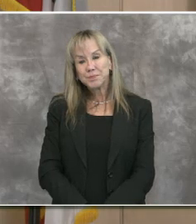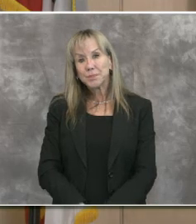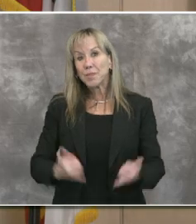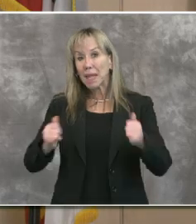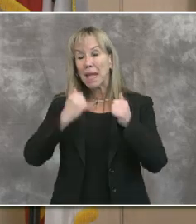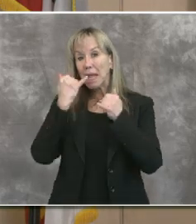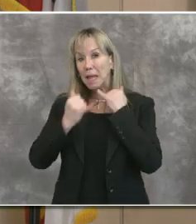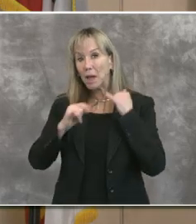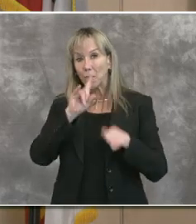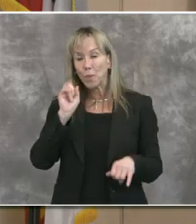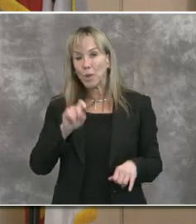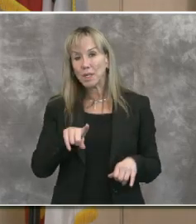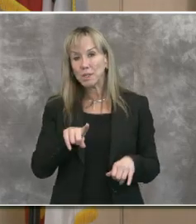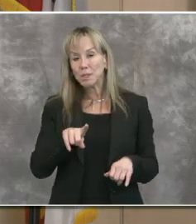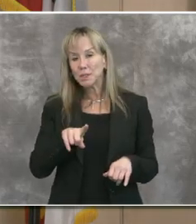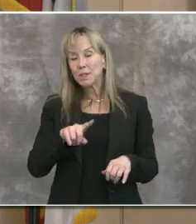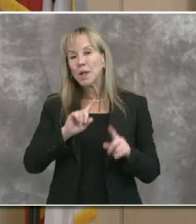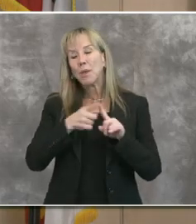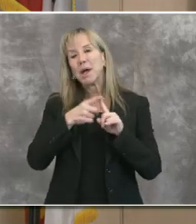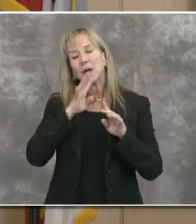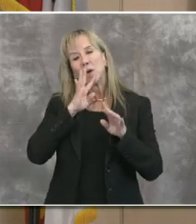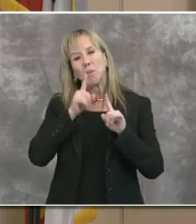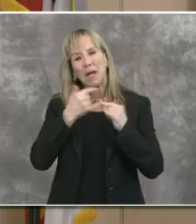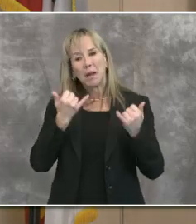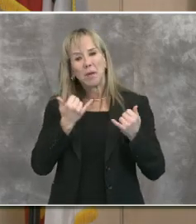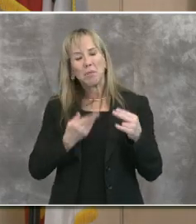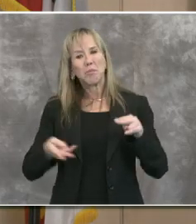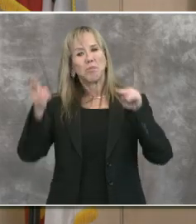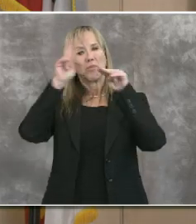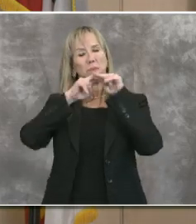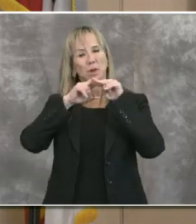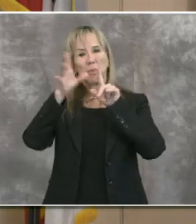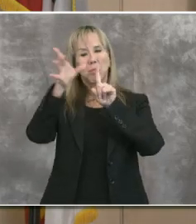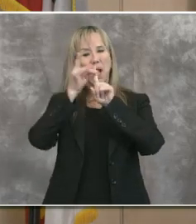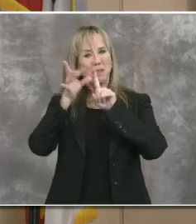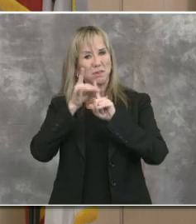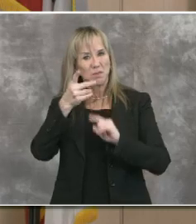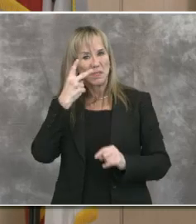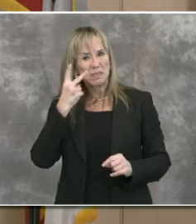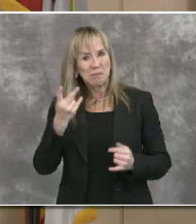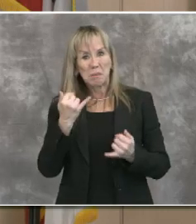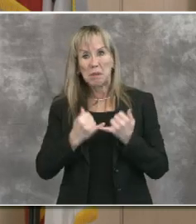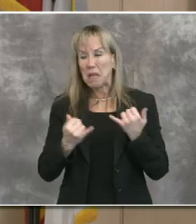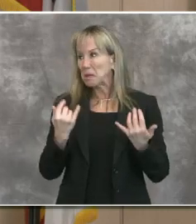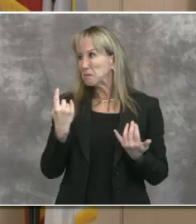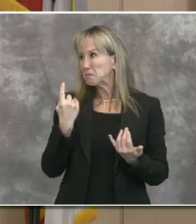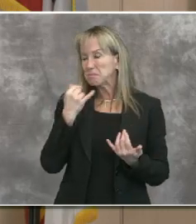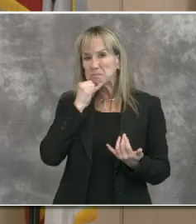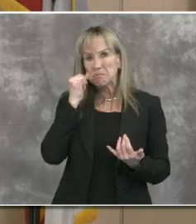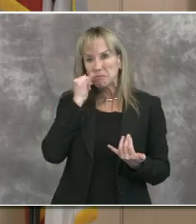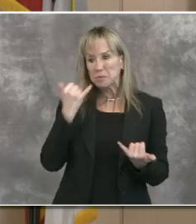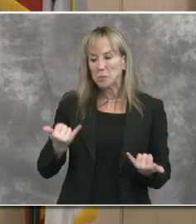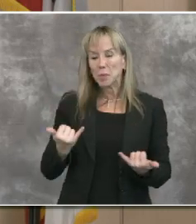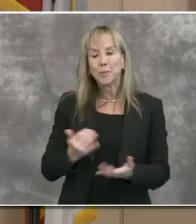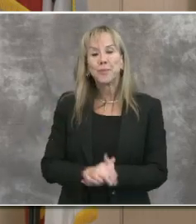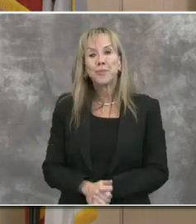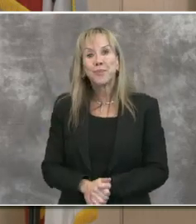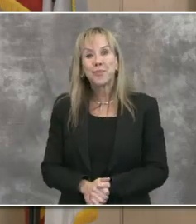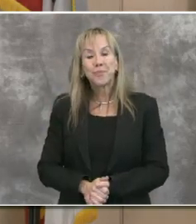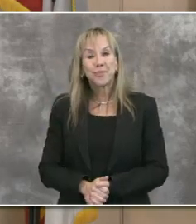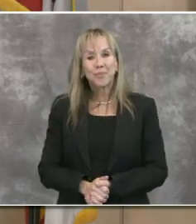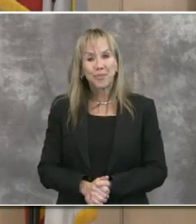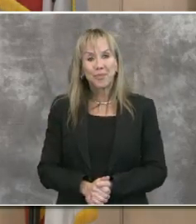This last question we have deals with the spike in positive cases that we've seen in the last day. And Dr. Wooten's going to respond to